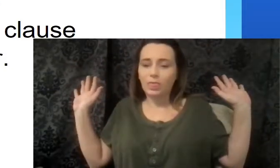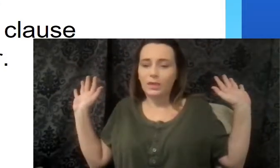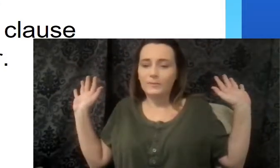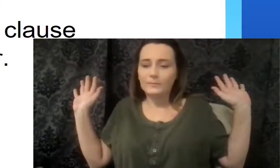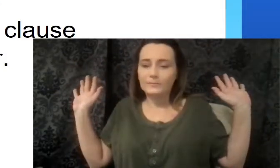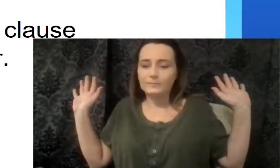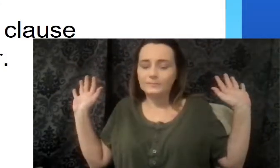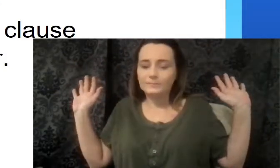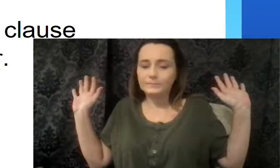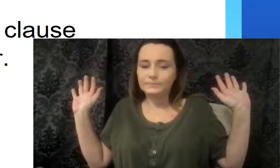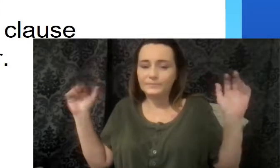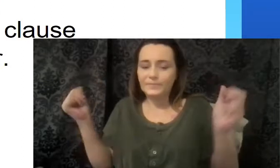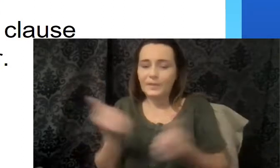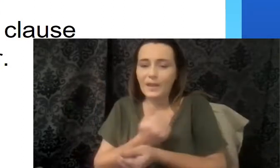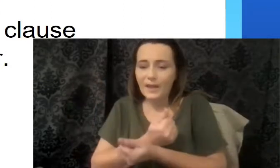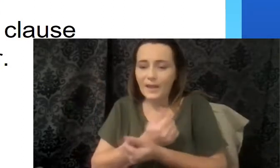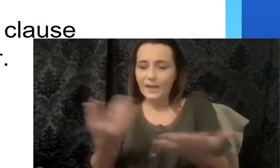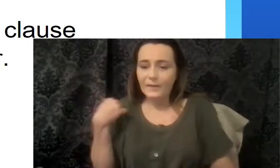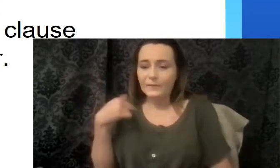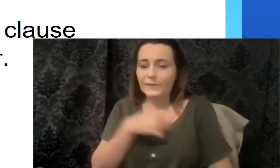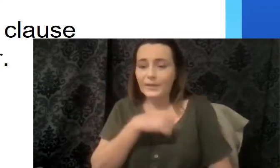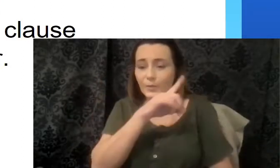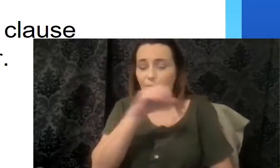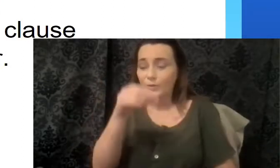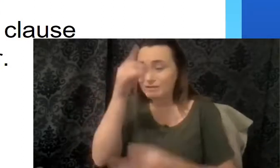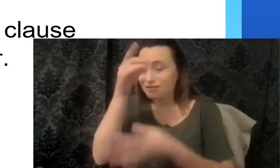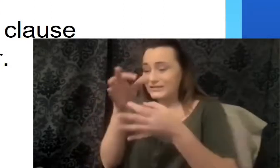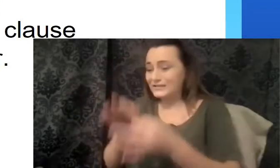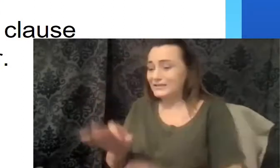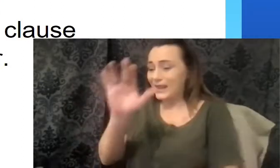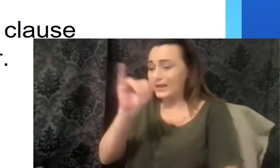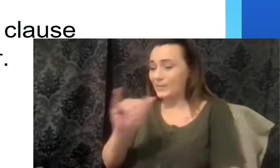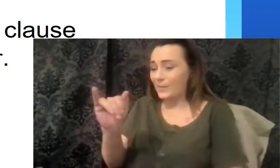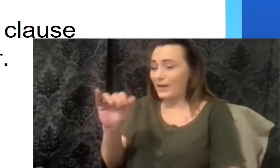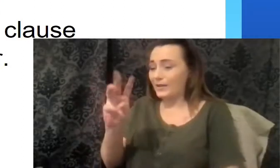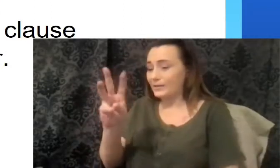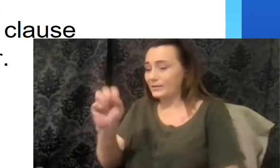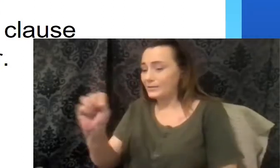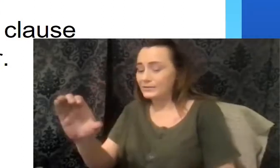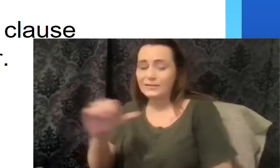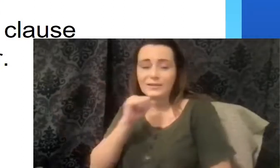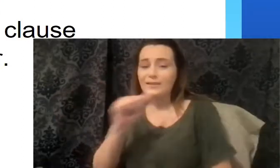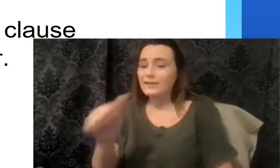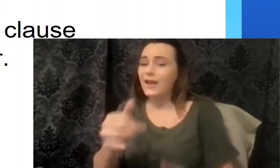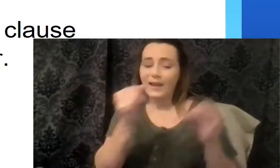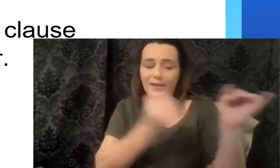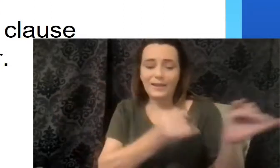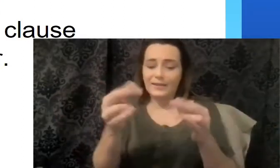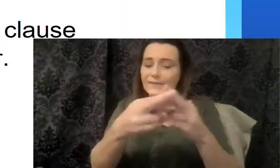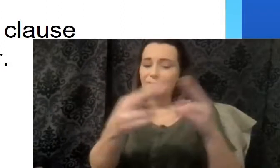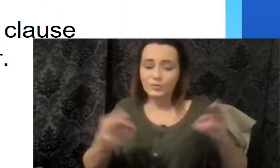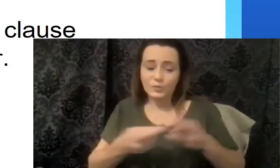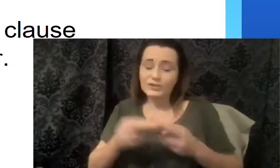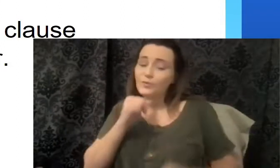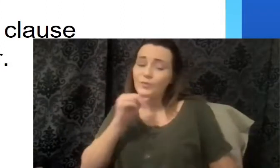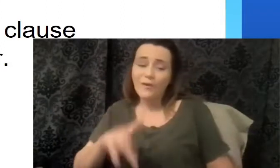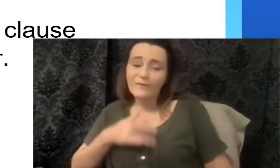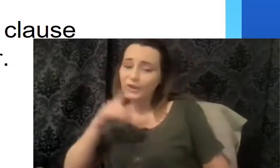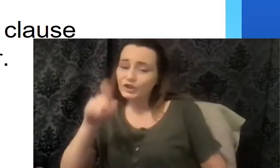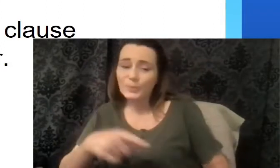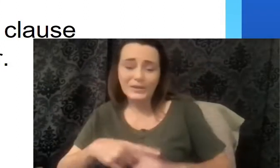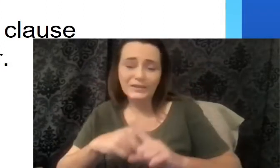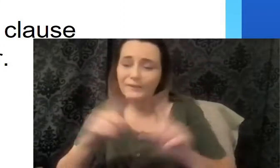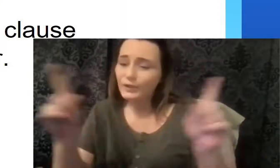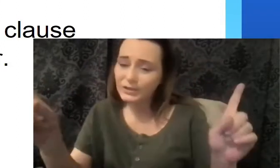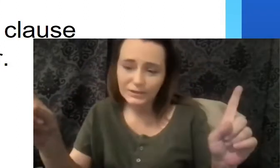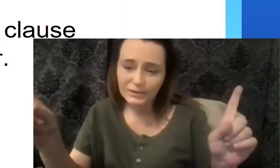That everything we do gets decided by the conference rather than individual regions, and we don't feel this should be any different. There